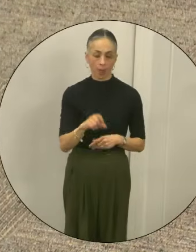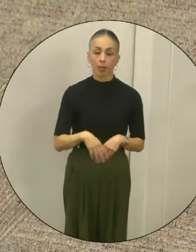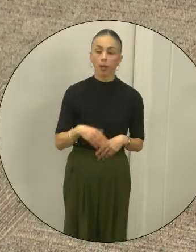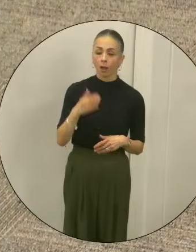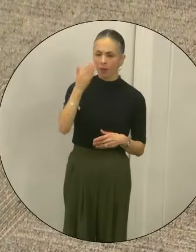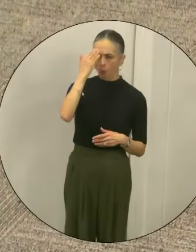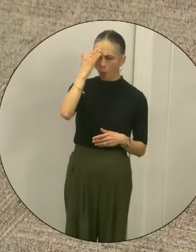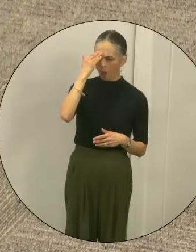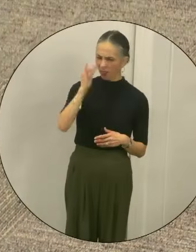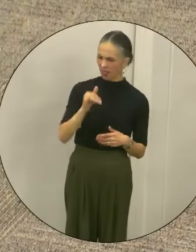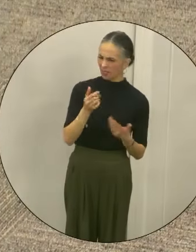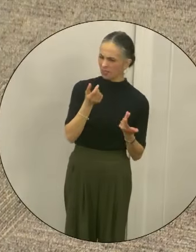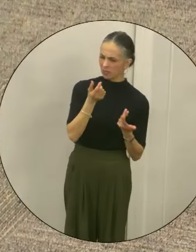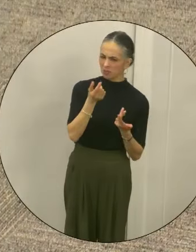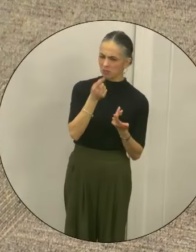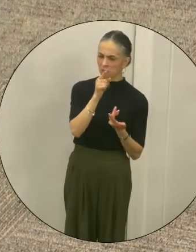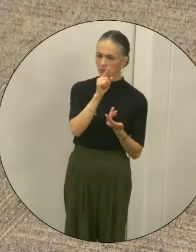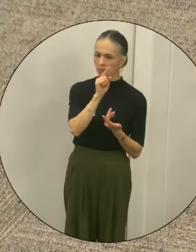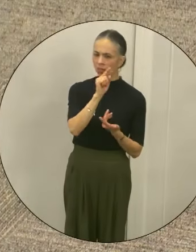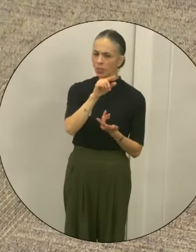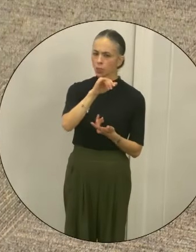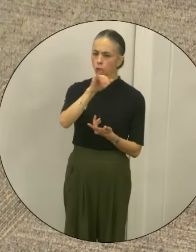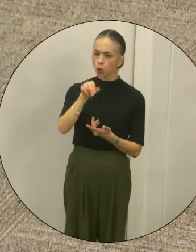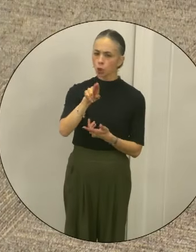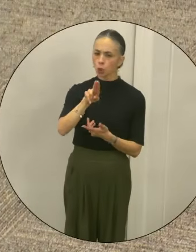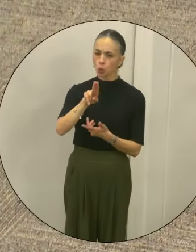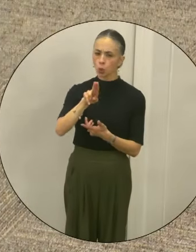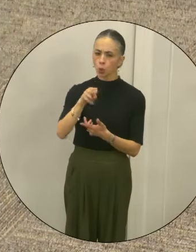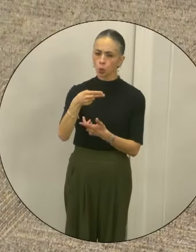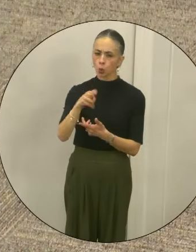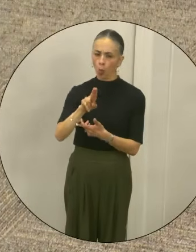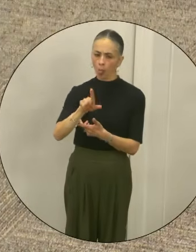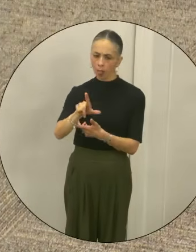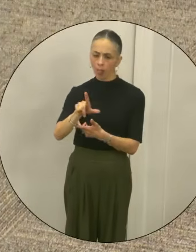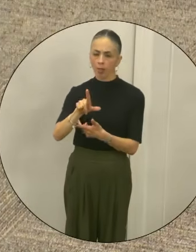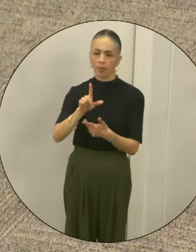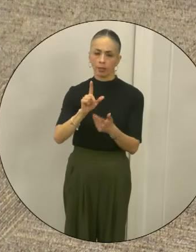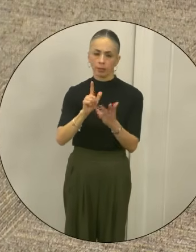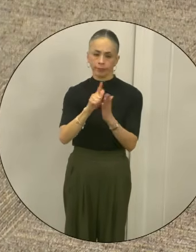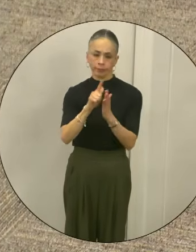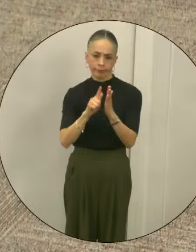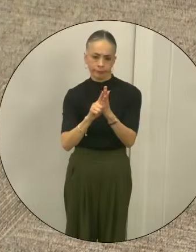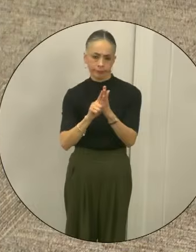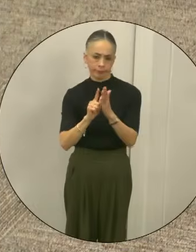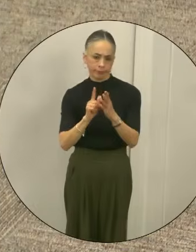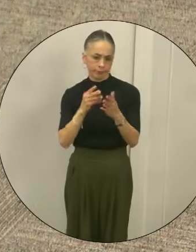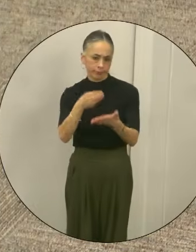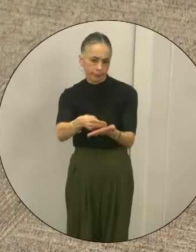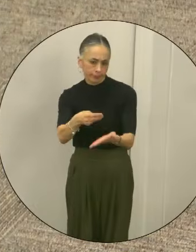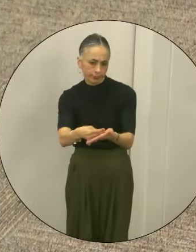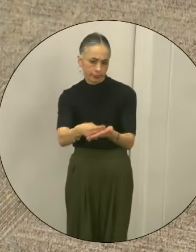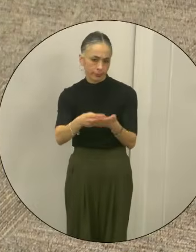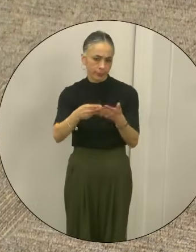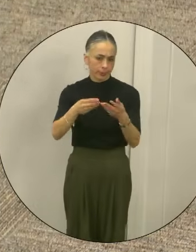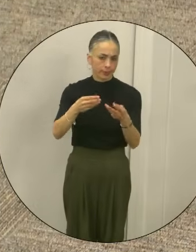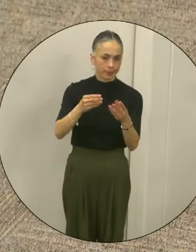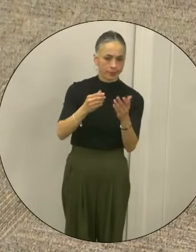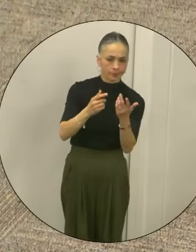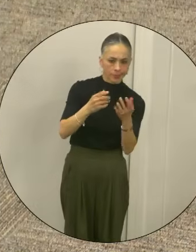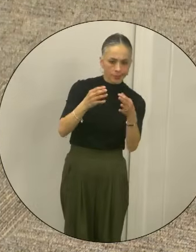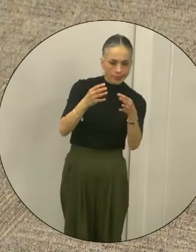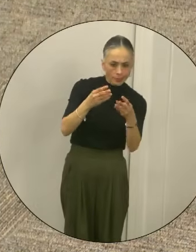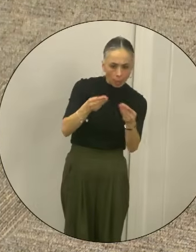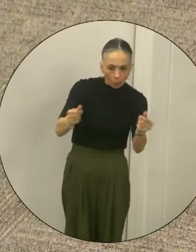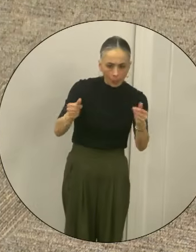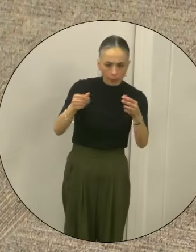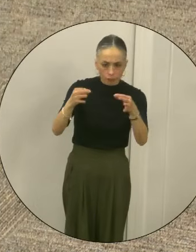different departments in the school, where the Juul settlement, and we are looking to come up with strategic ways to spend some of that money, including vape sensors. We do have some